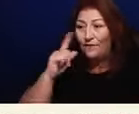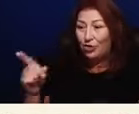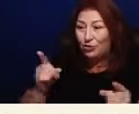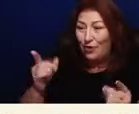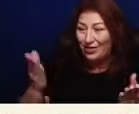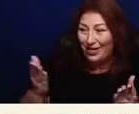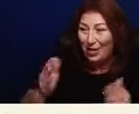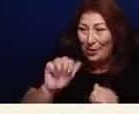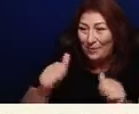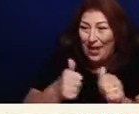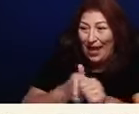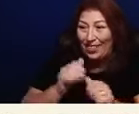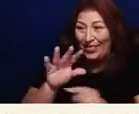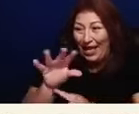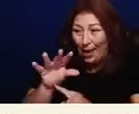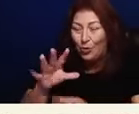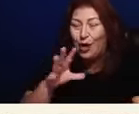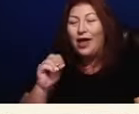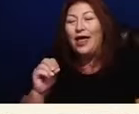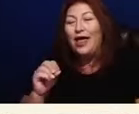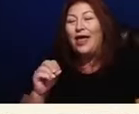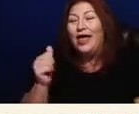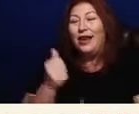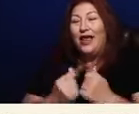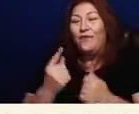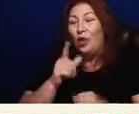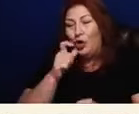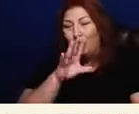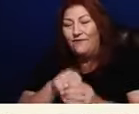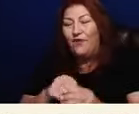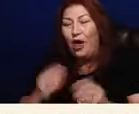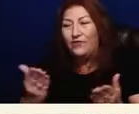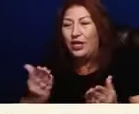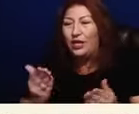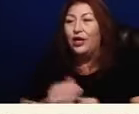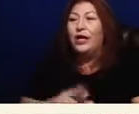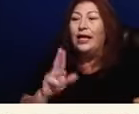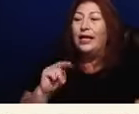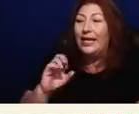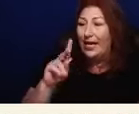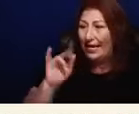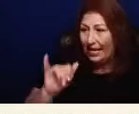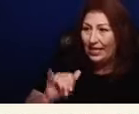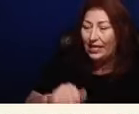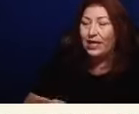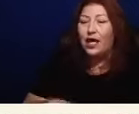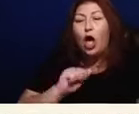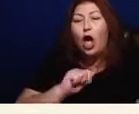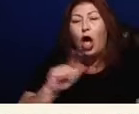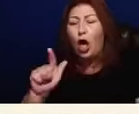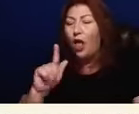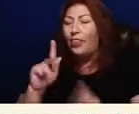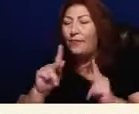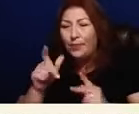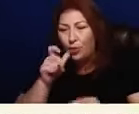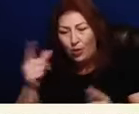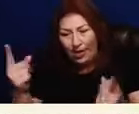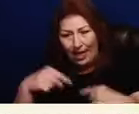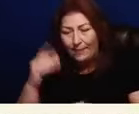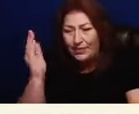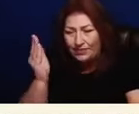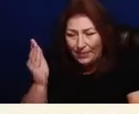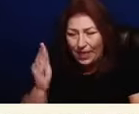camera, and everybody involved here. You know, want to thank Nikki. We want to thank all the guest speakers that came along